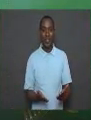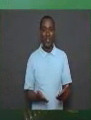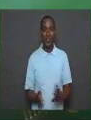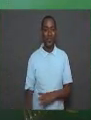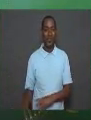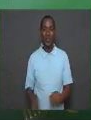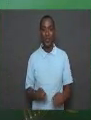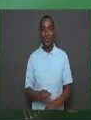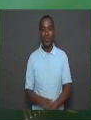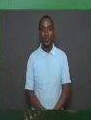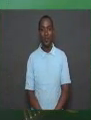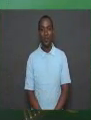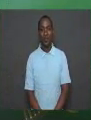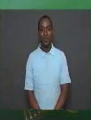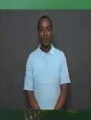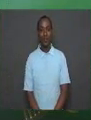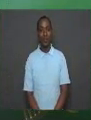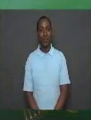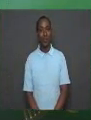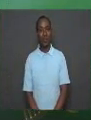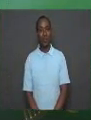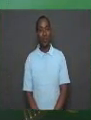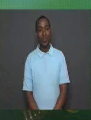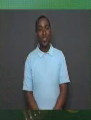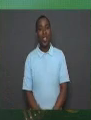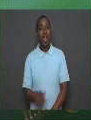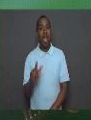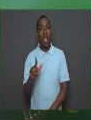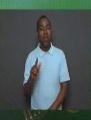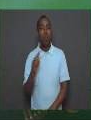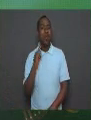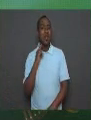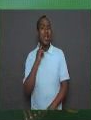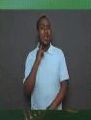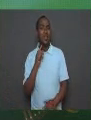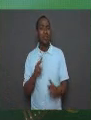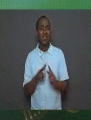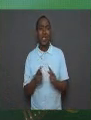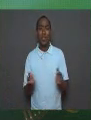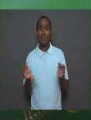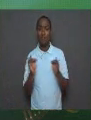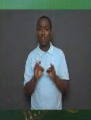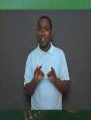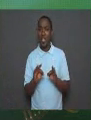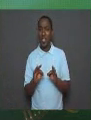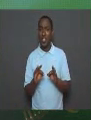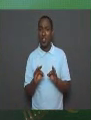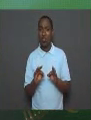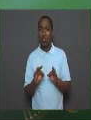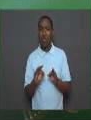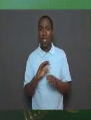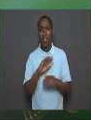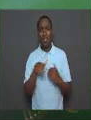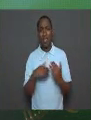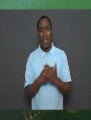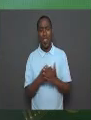Welcome back, students. We have learned that the lymph glands are very important for the